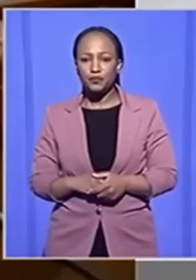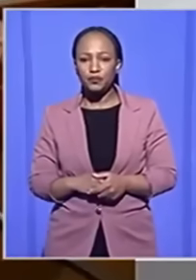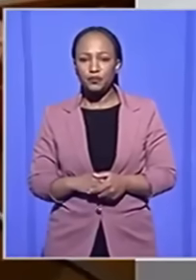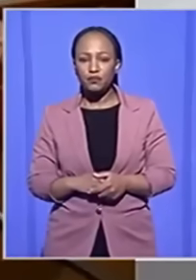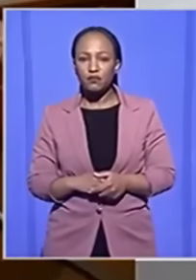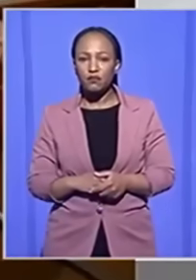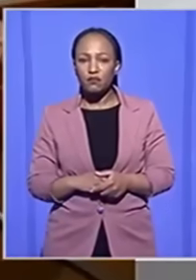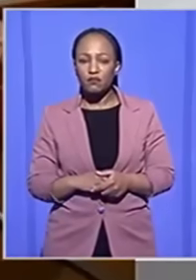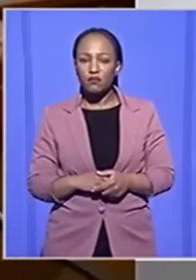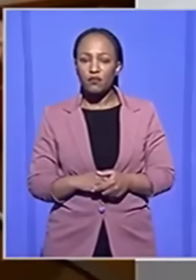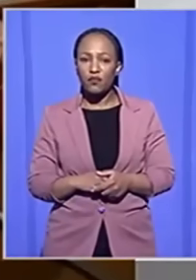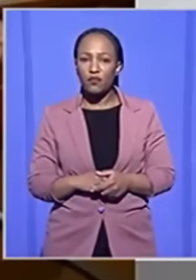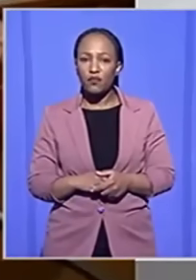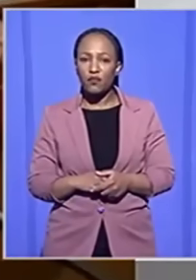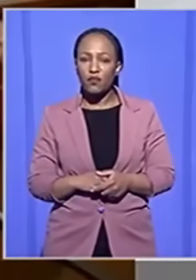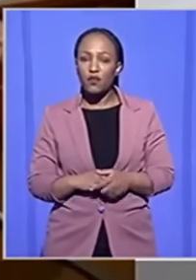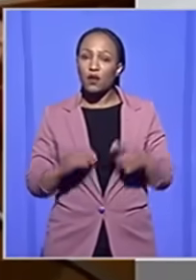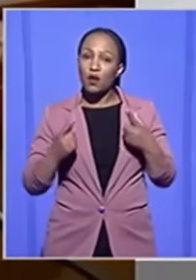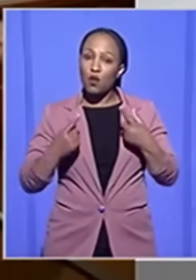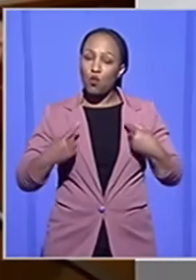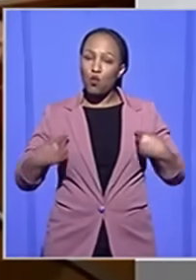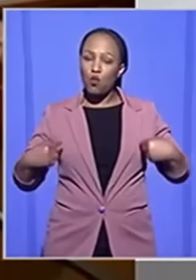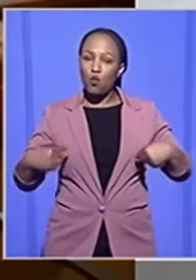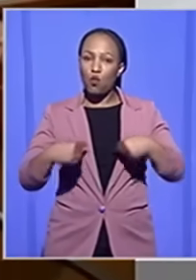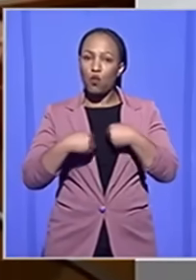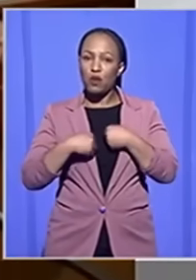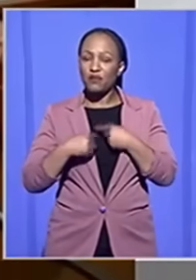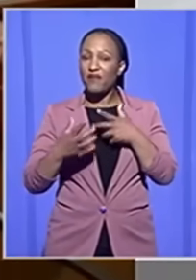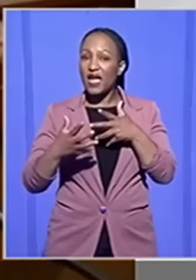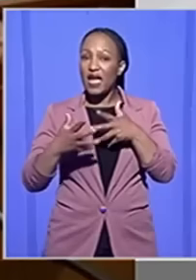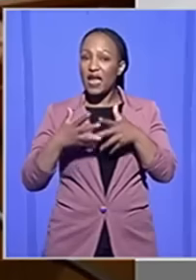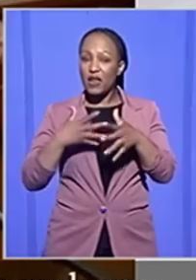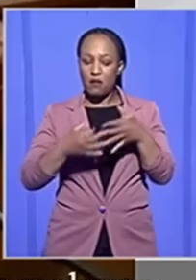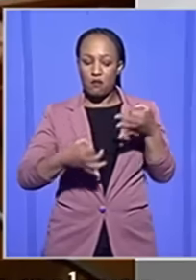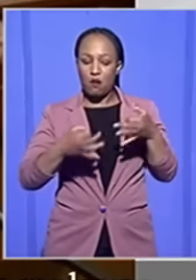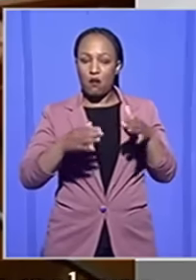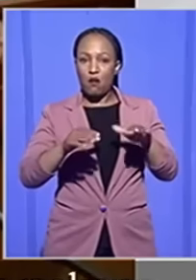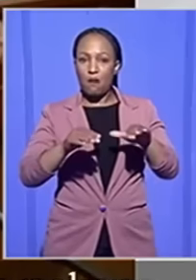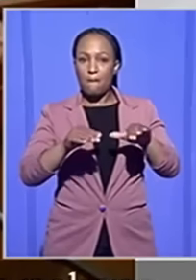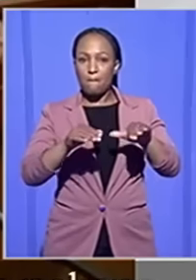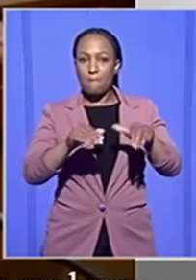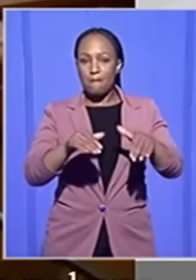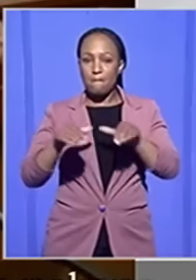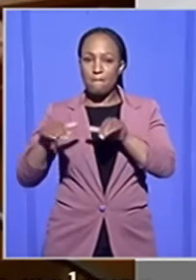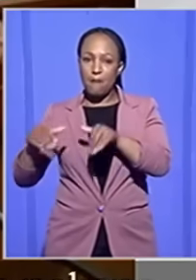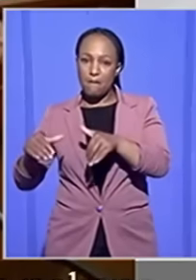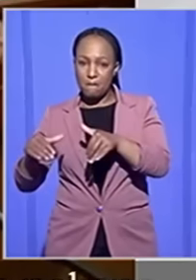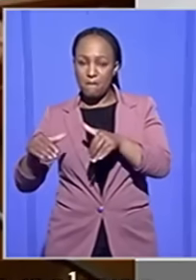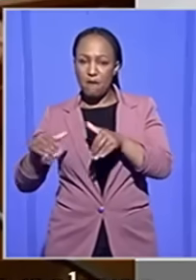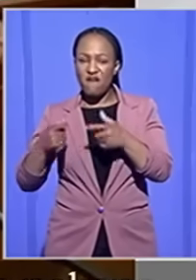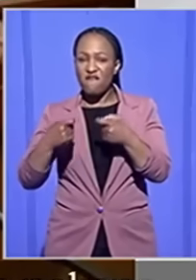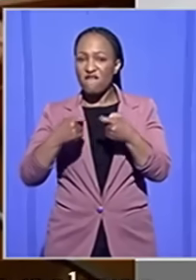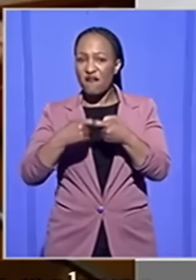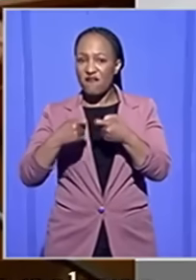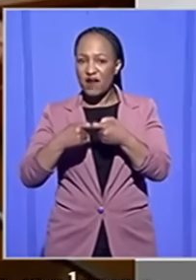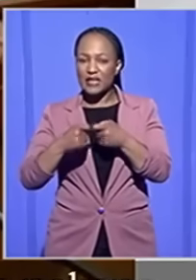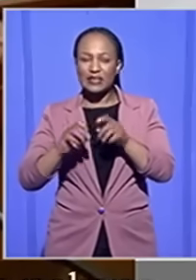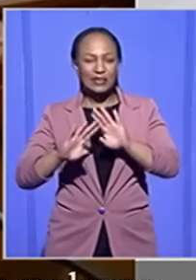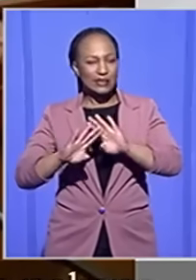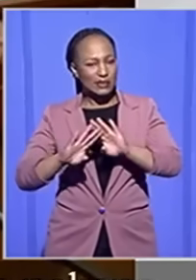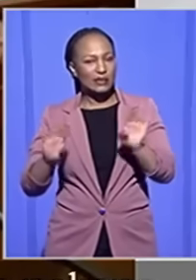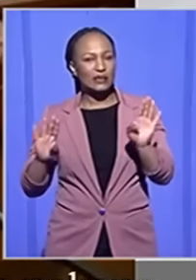without equivocation violence by any party, for it feeds animosity rather